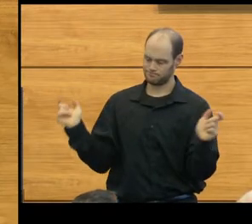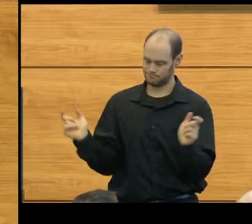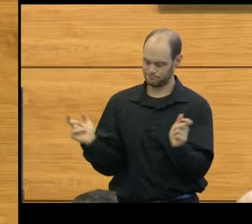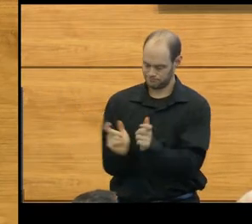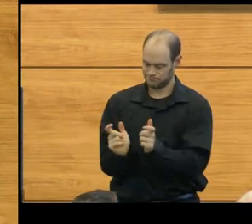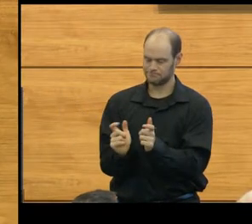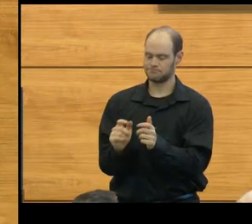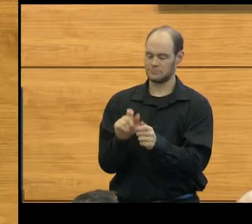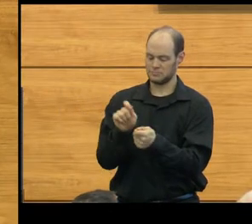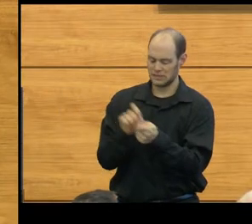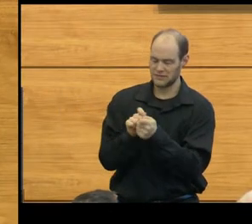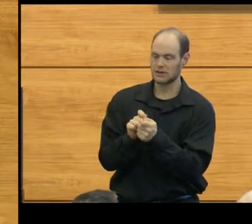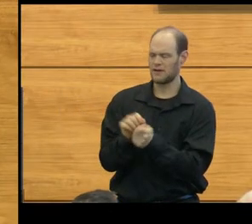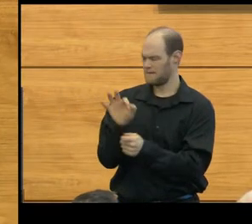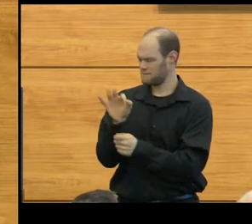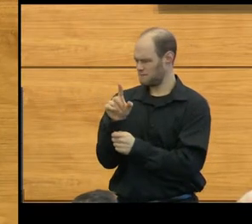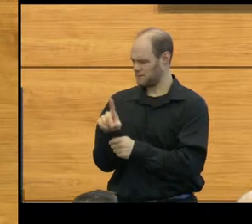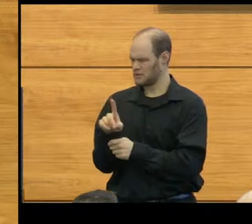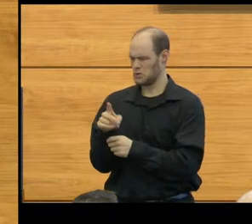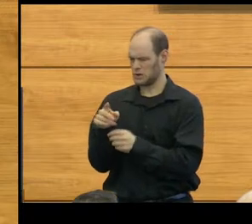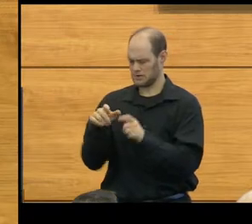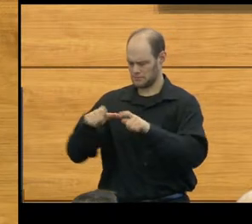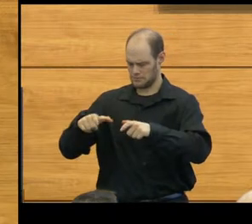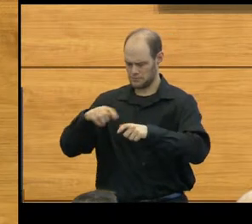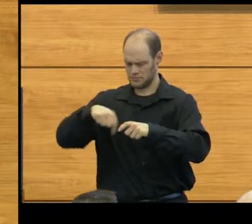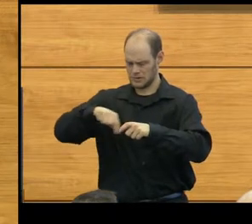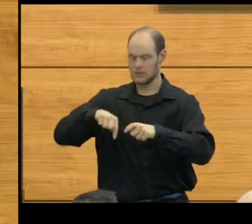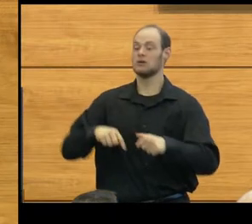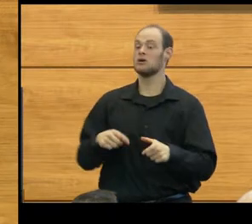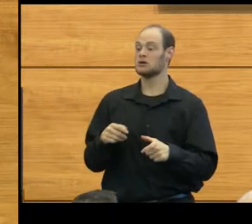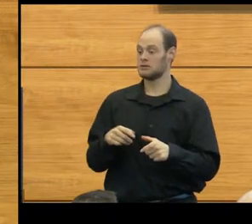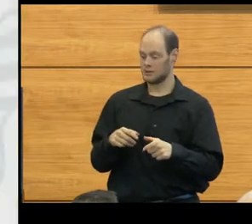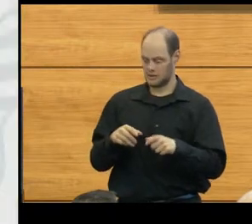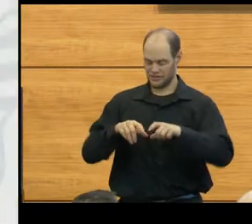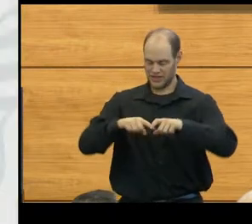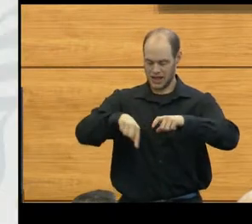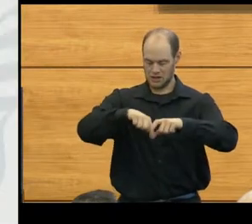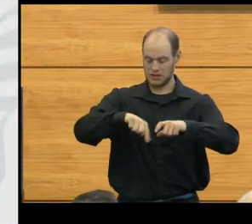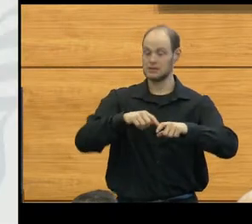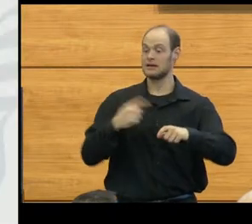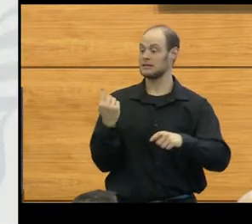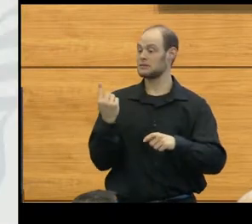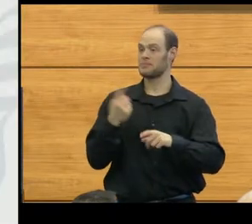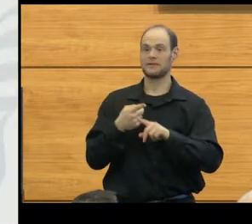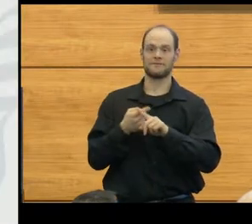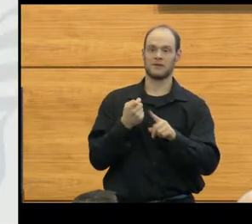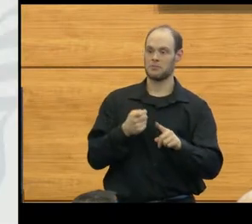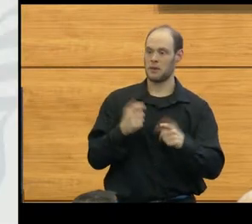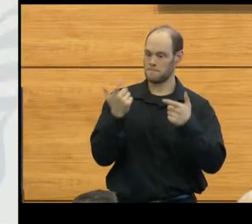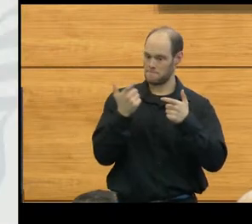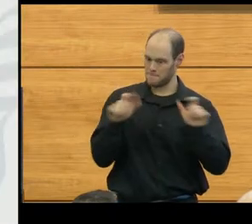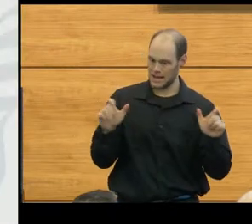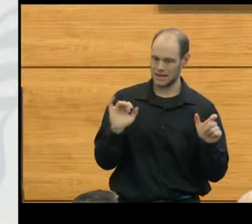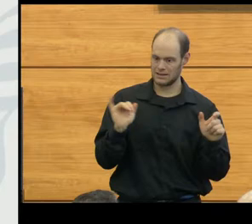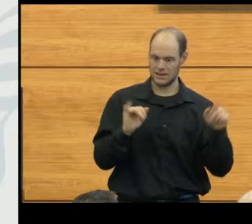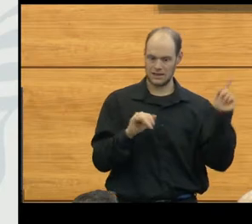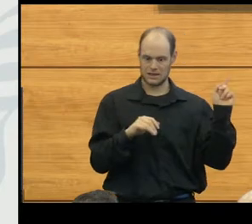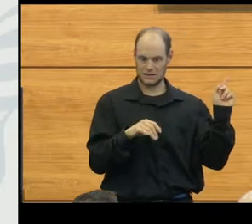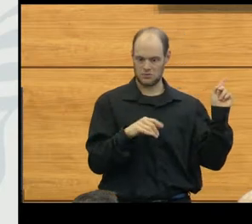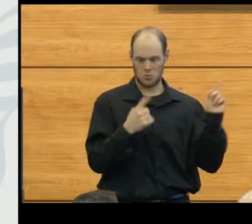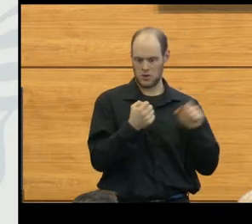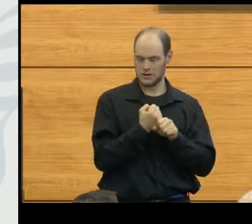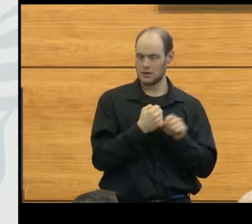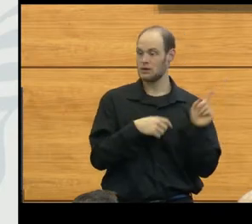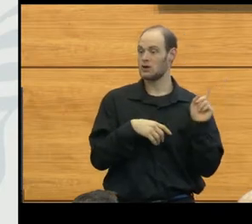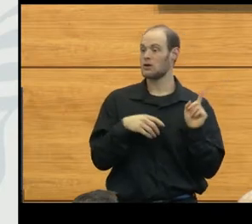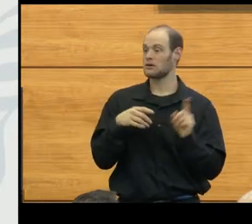fluid pockets? Well, the syrinx cavity within the spinal cord, it can be anything from an enormous one like the one you see here